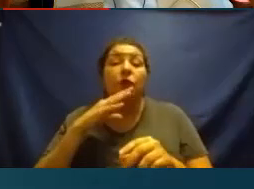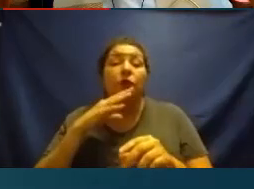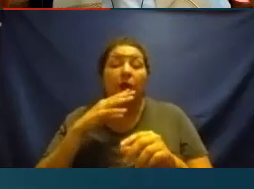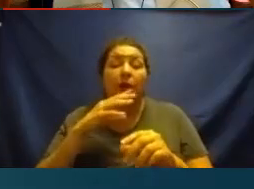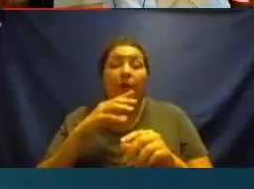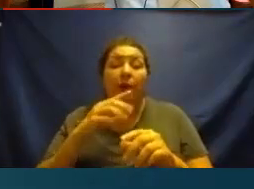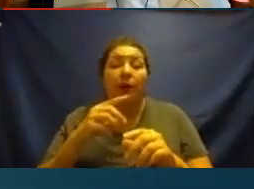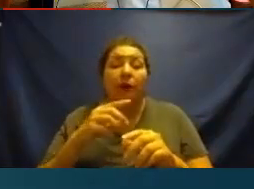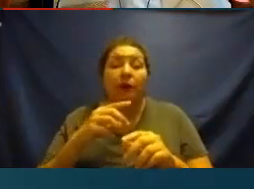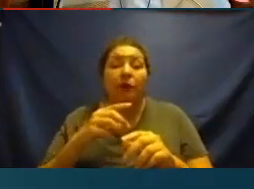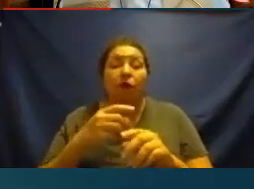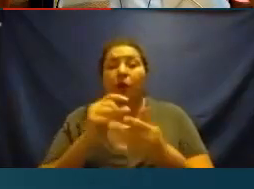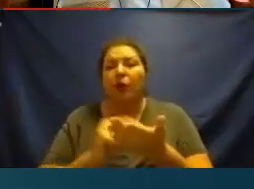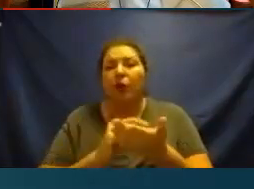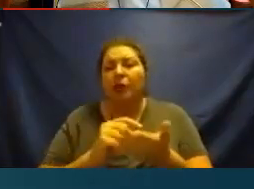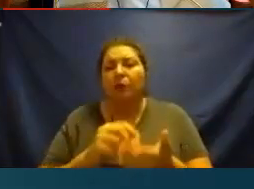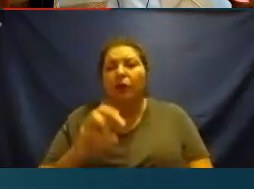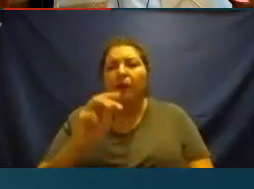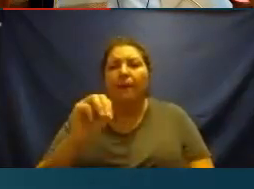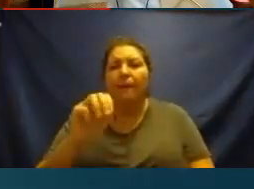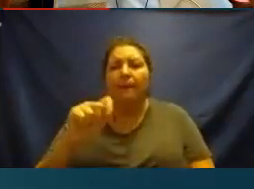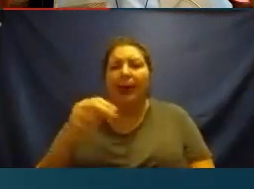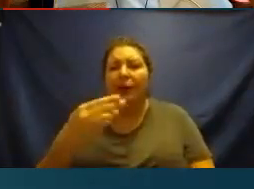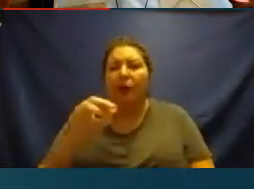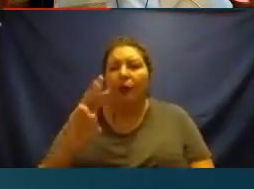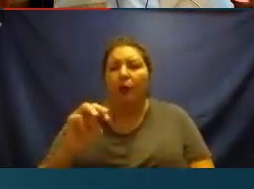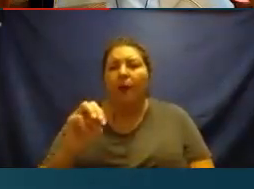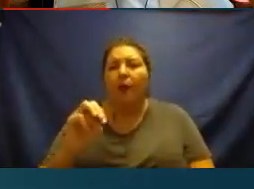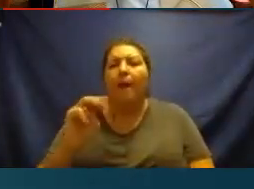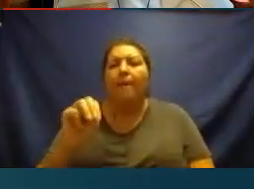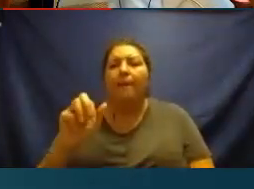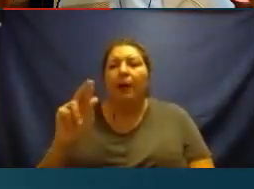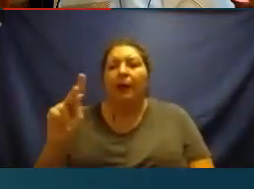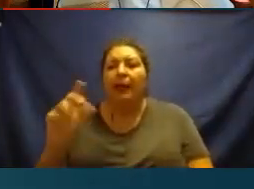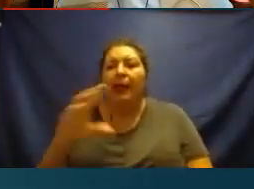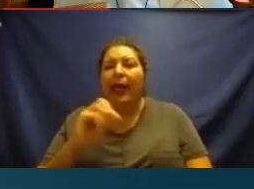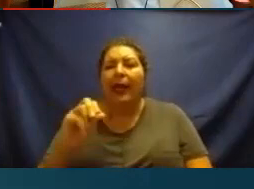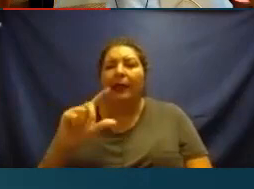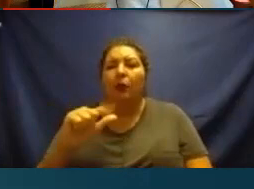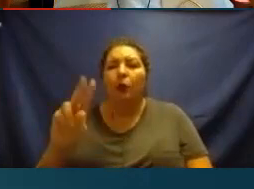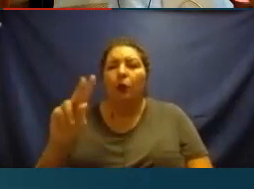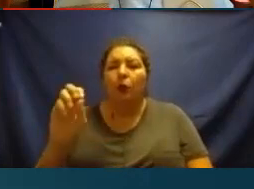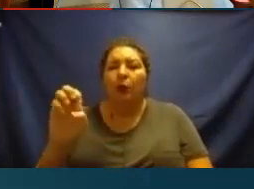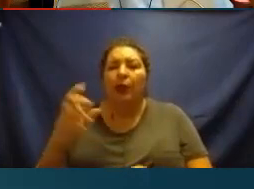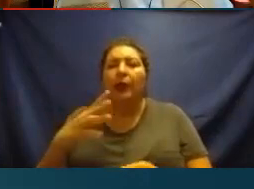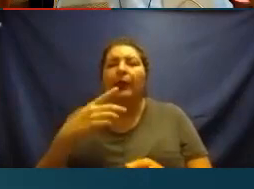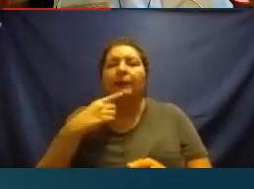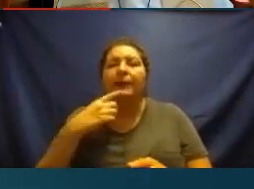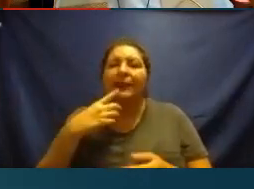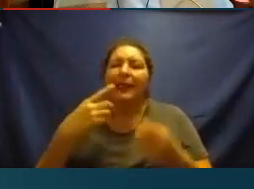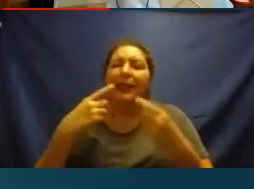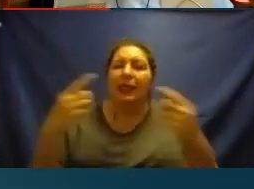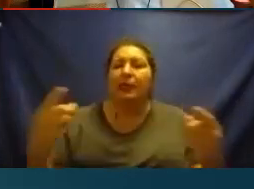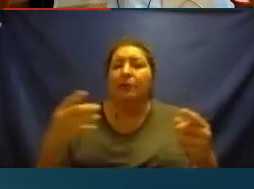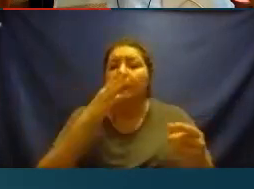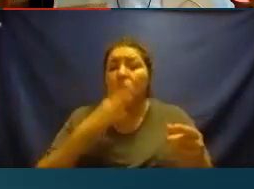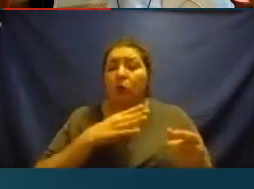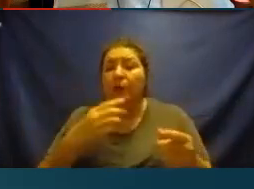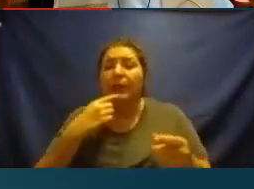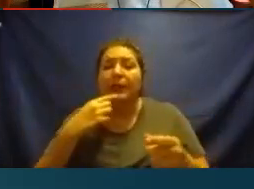Mark, and Luke. It shows up in the announcement that the angels make to the women at the tomb. Listen to the